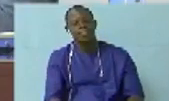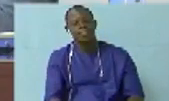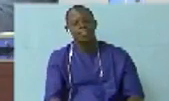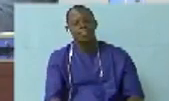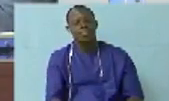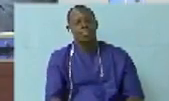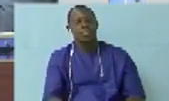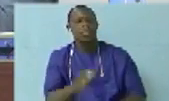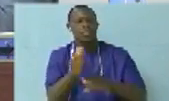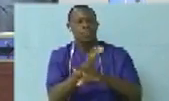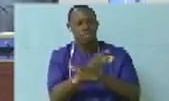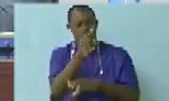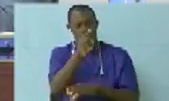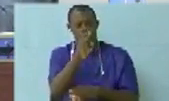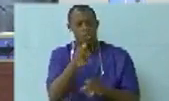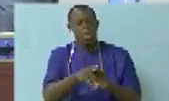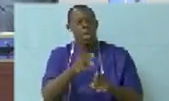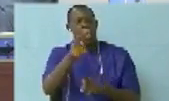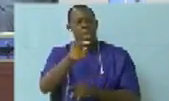While at the NIA,